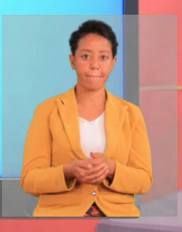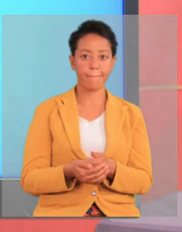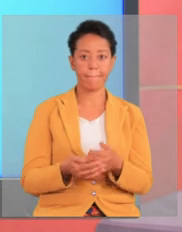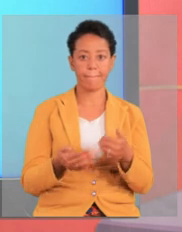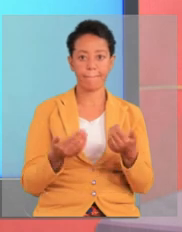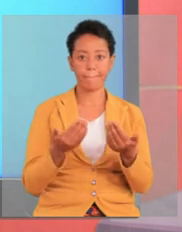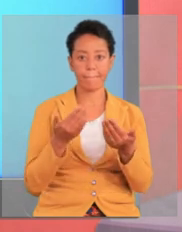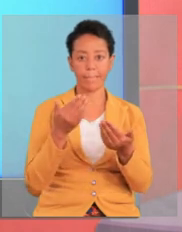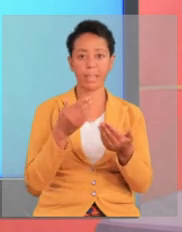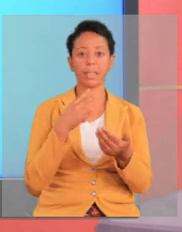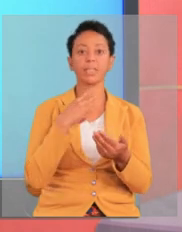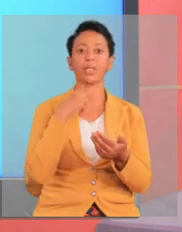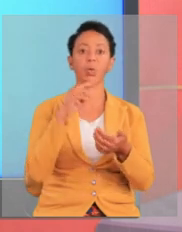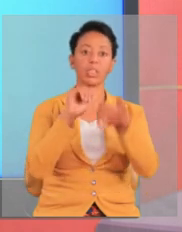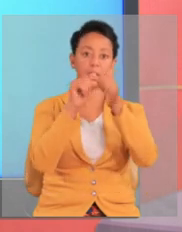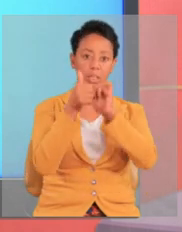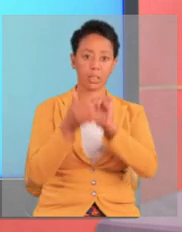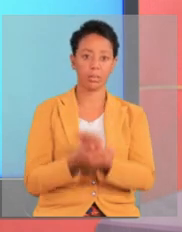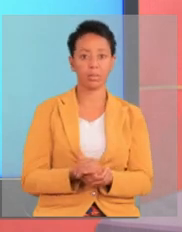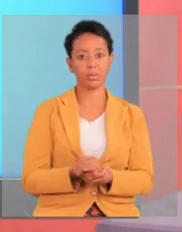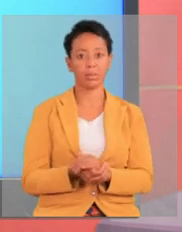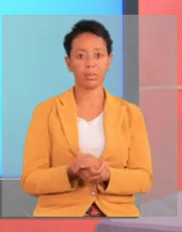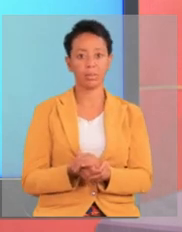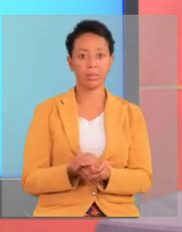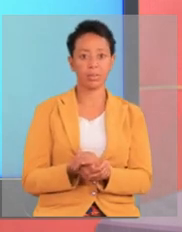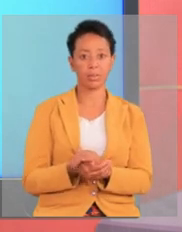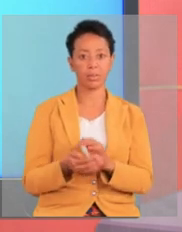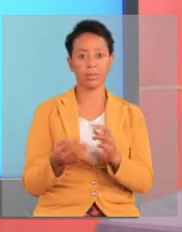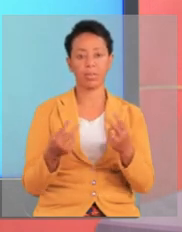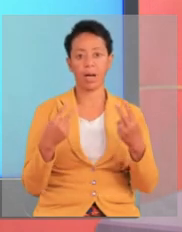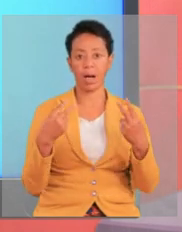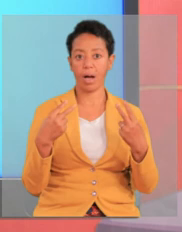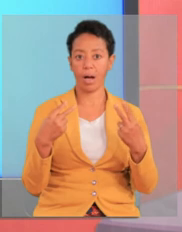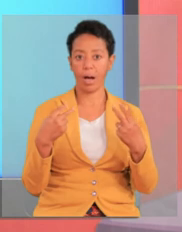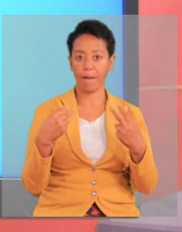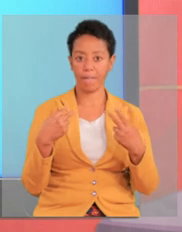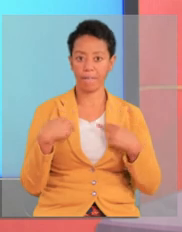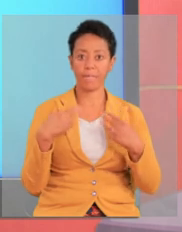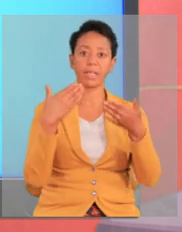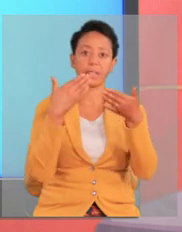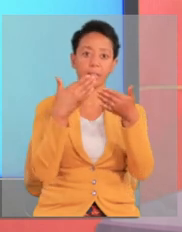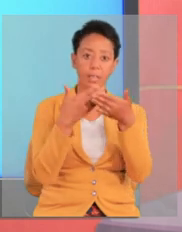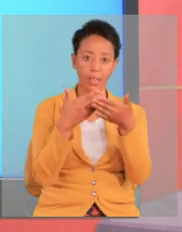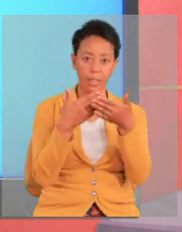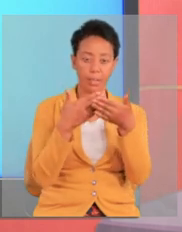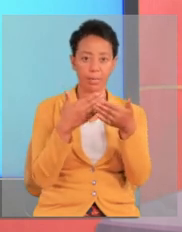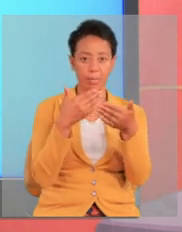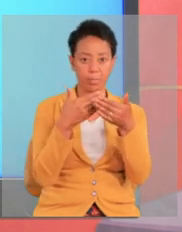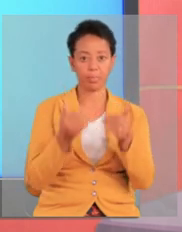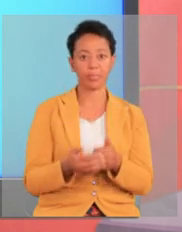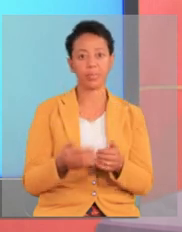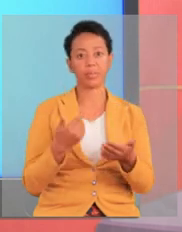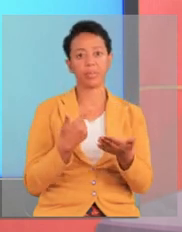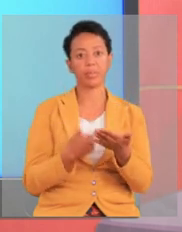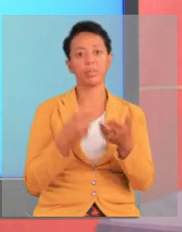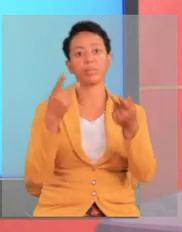Right? There is a sound change, okay? Become, has recently become. This is present perfect